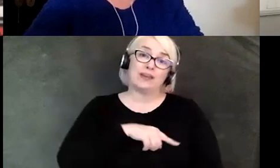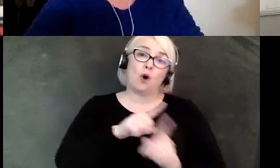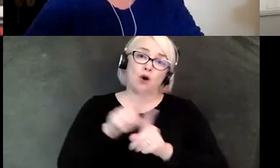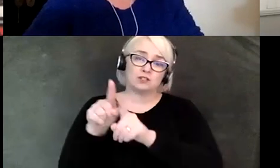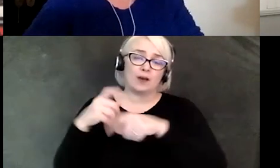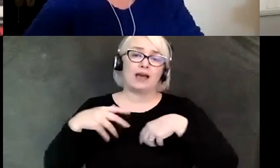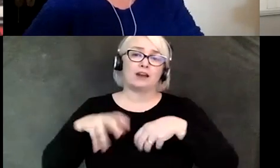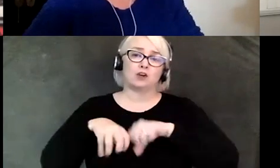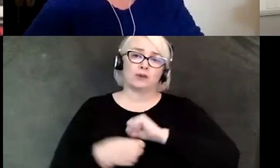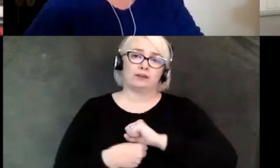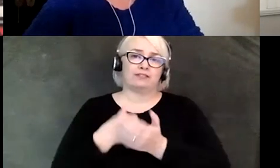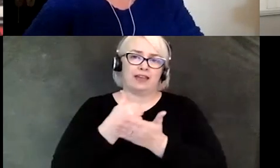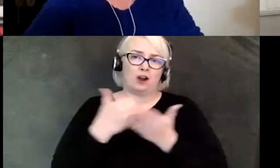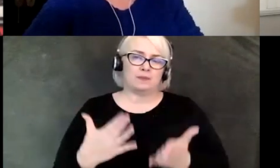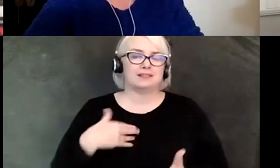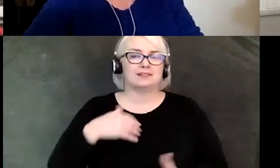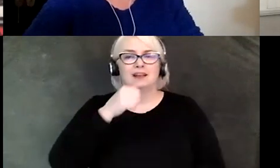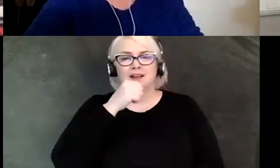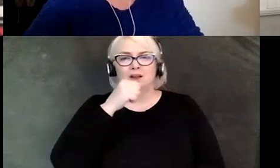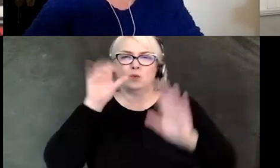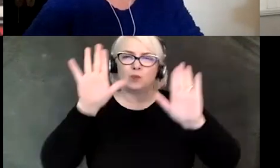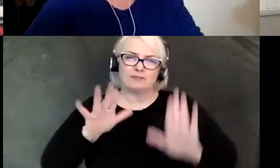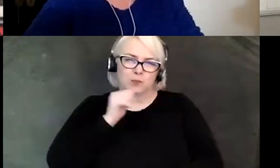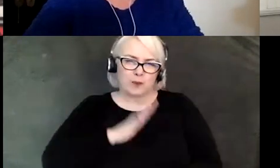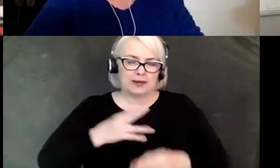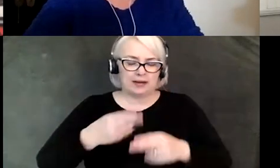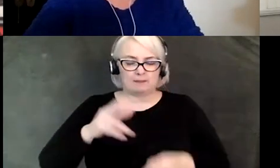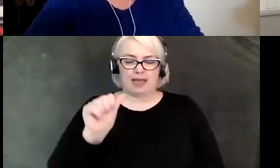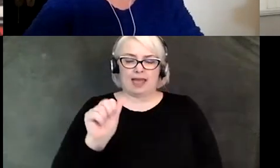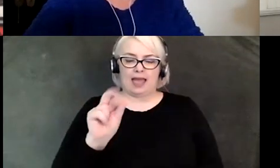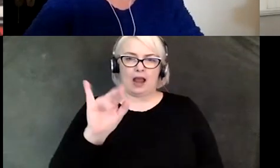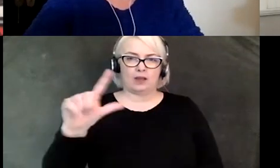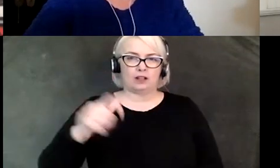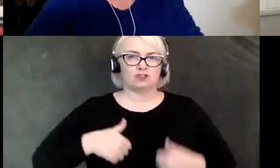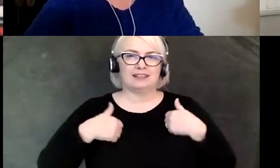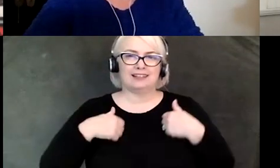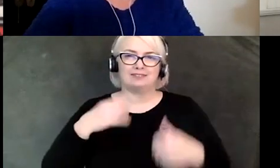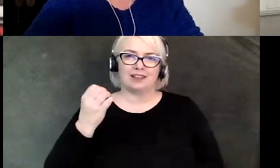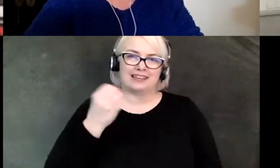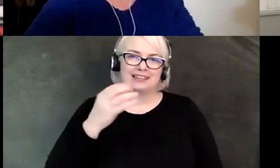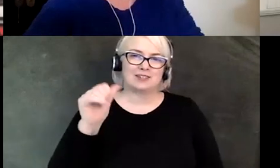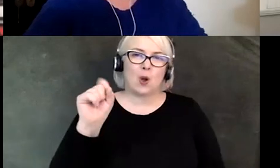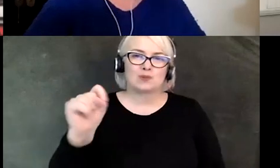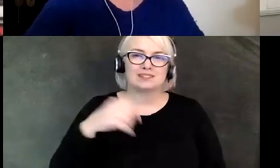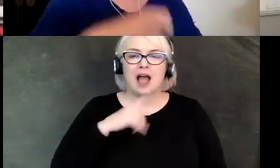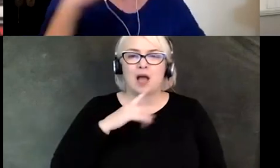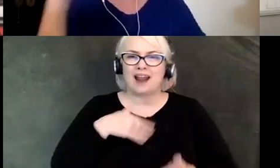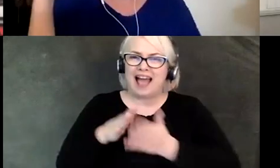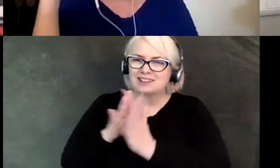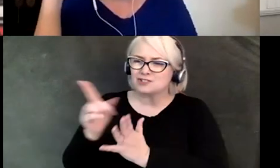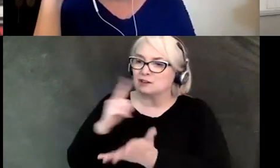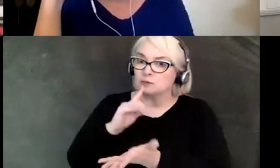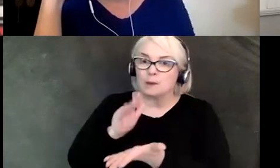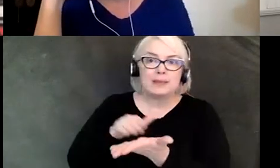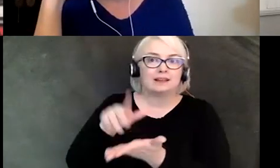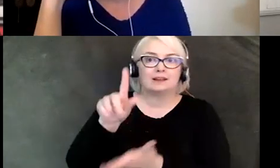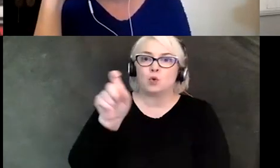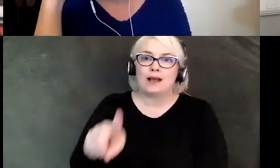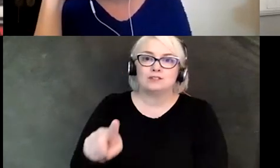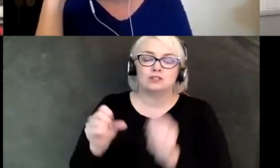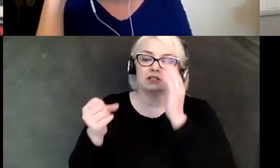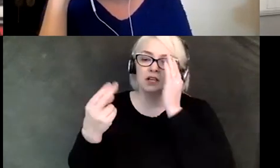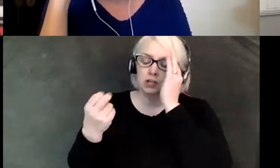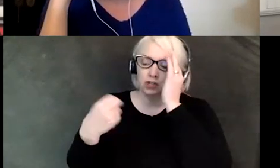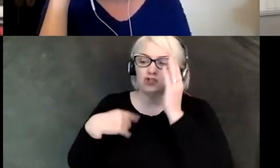woman named Ariel who lived on the east coast. she would, and she would, and I would ask her a million questions. And, and she would say, you know, certain